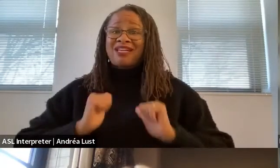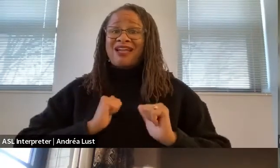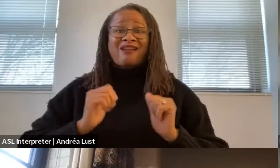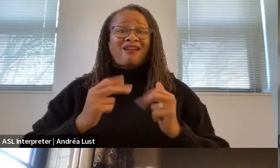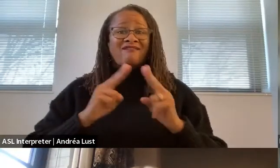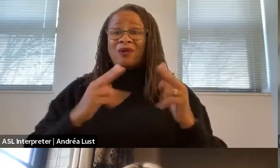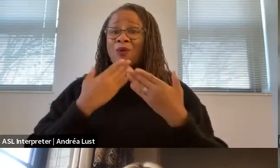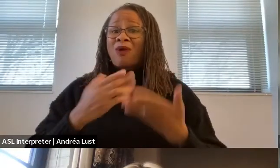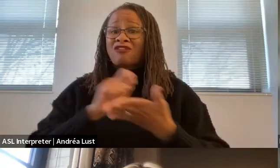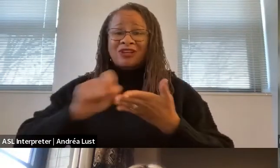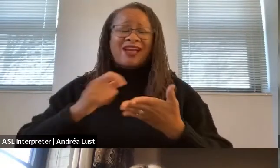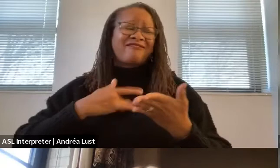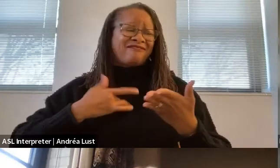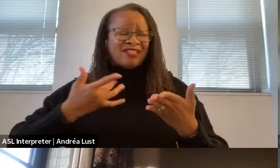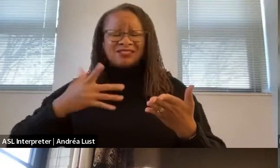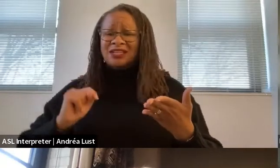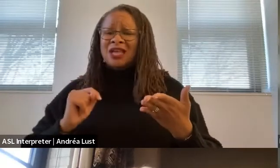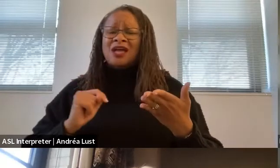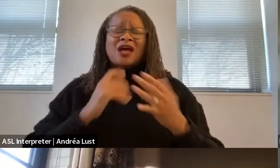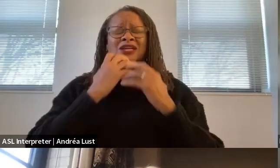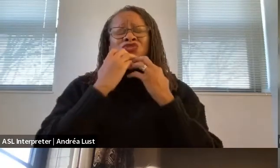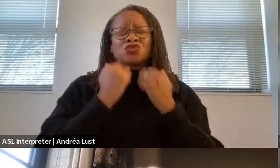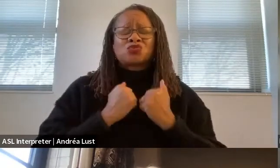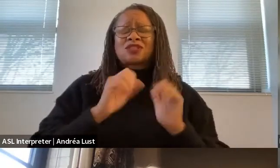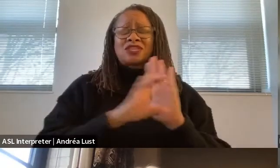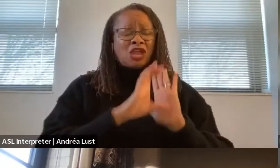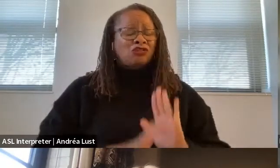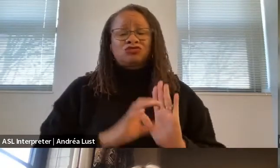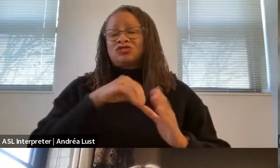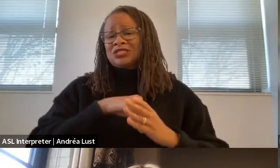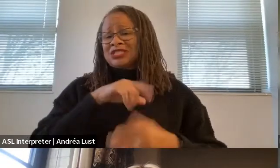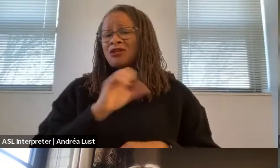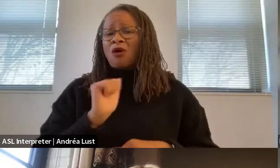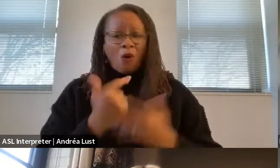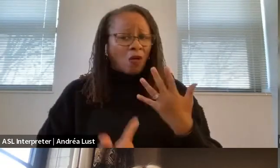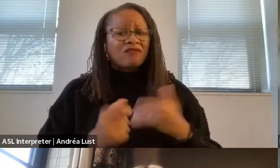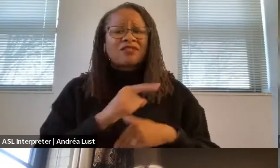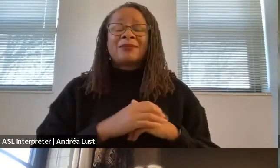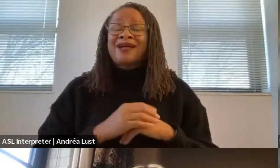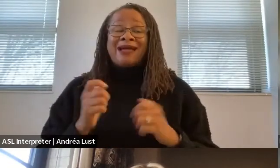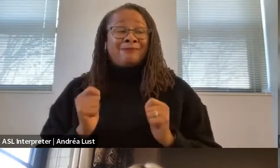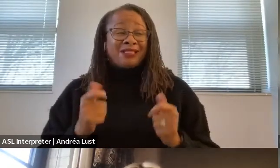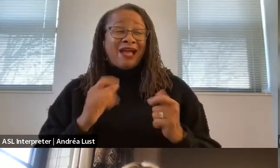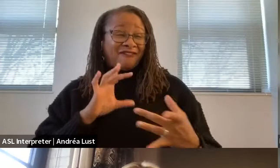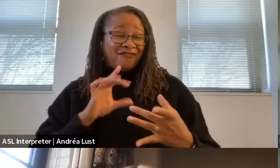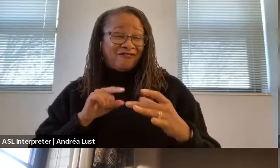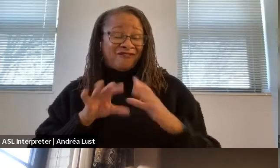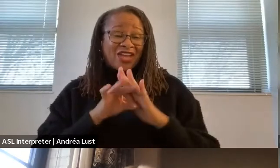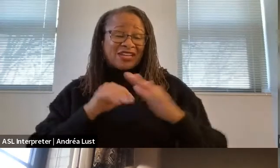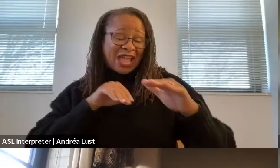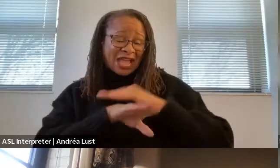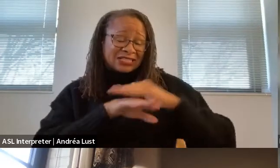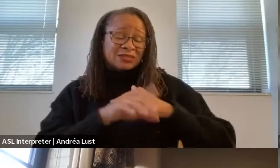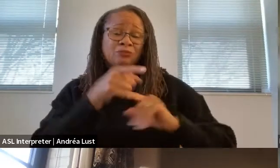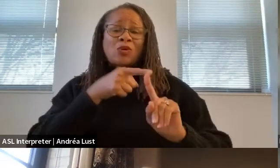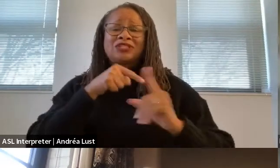I felt it. I really adored the characters. I could immediately find an access point into the pain and the grief